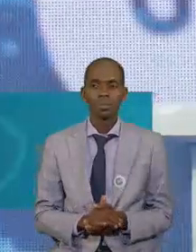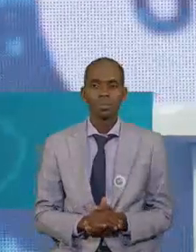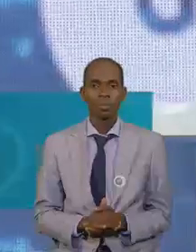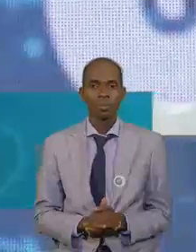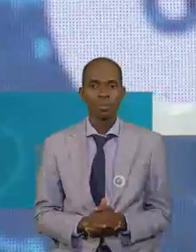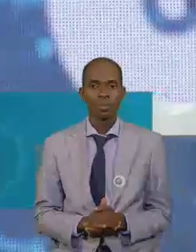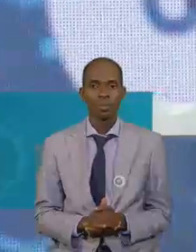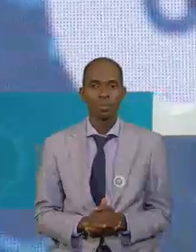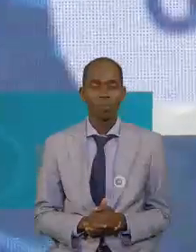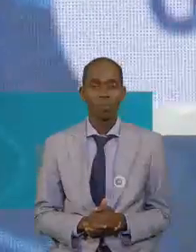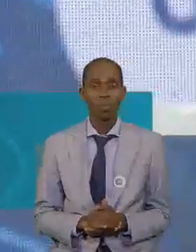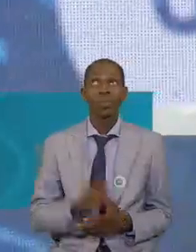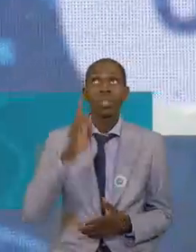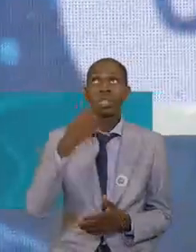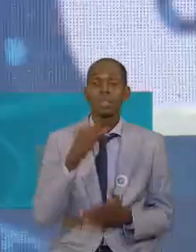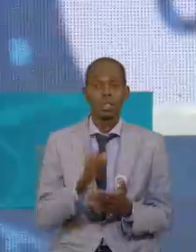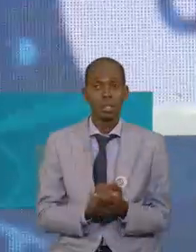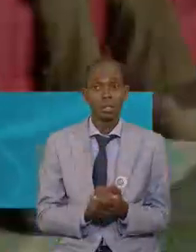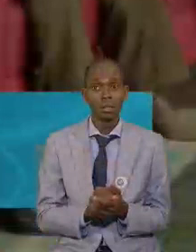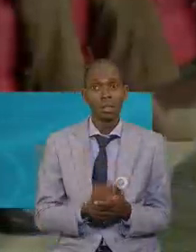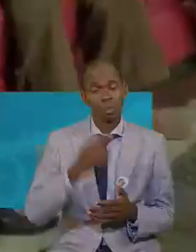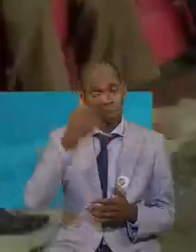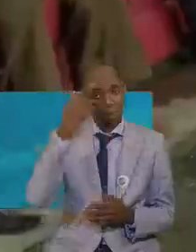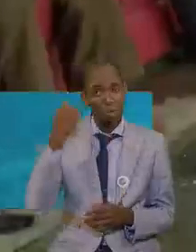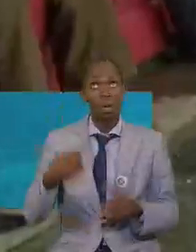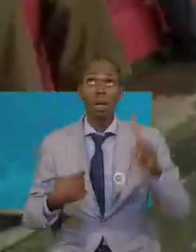He said, because I overcame, you'll overcome.